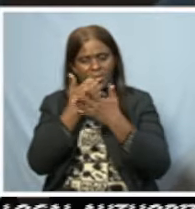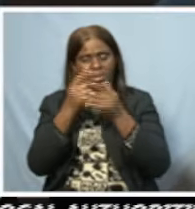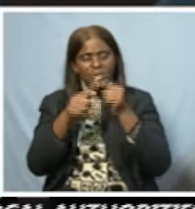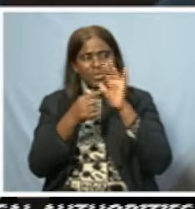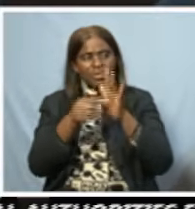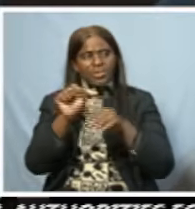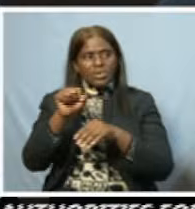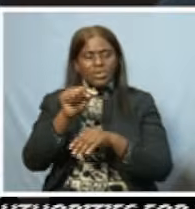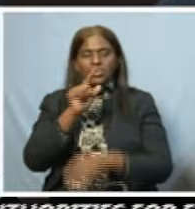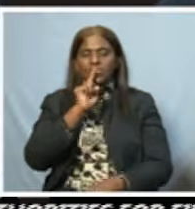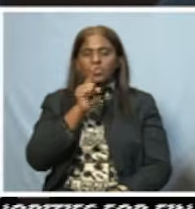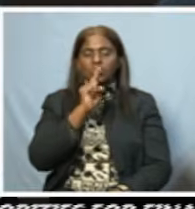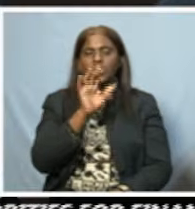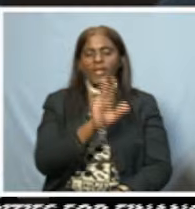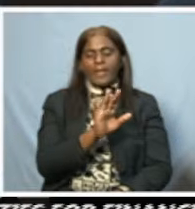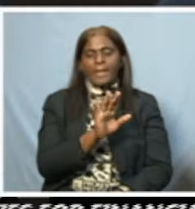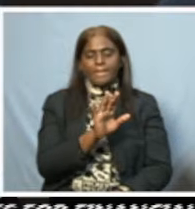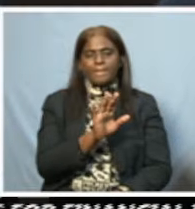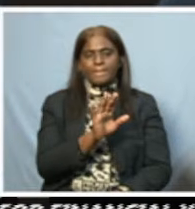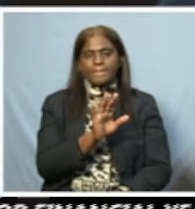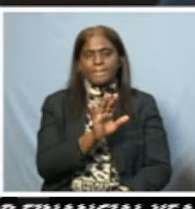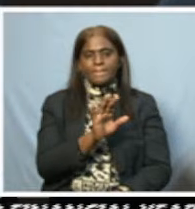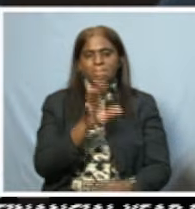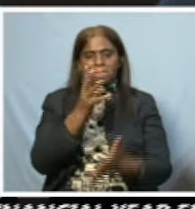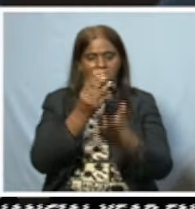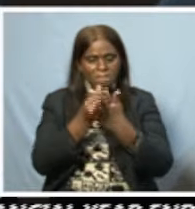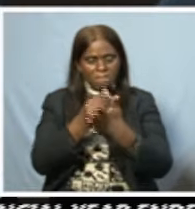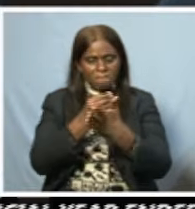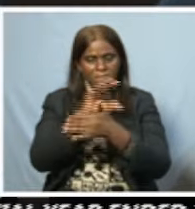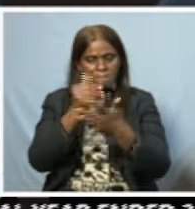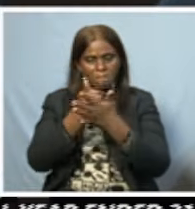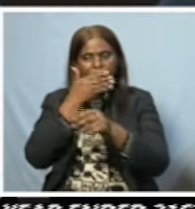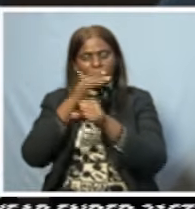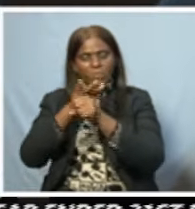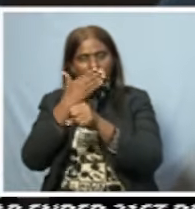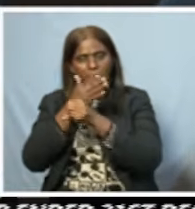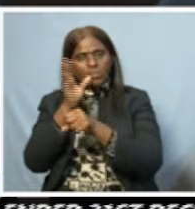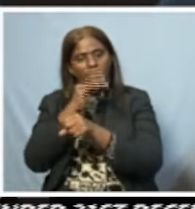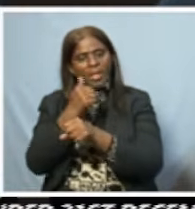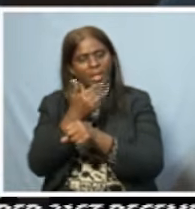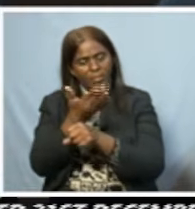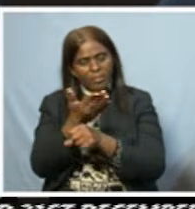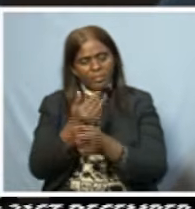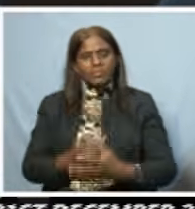indeed the monies were committed?